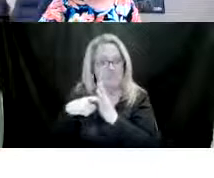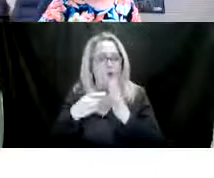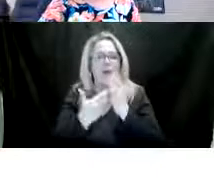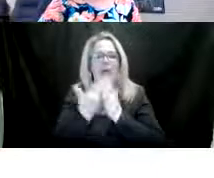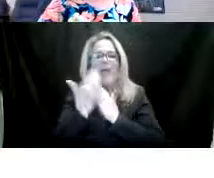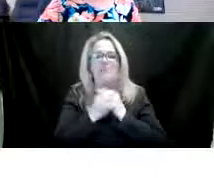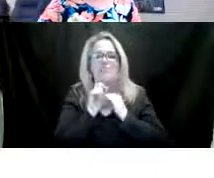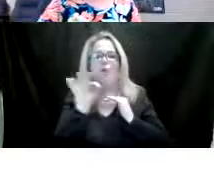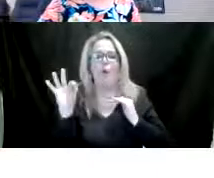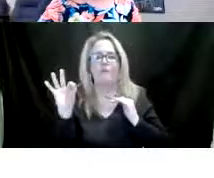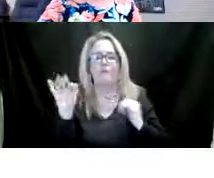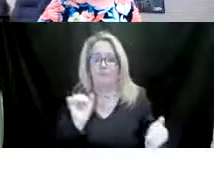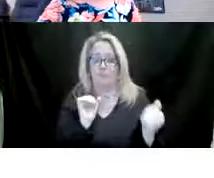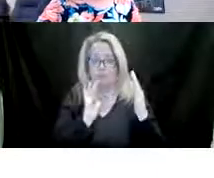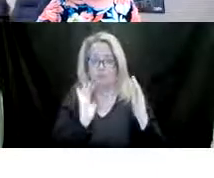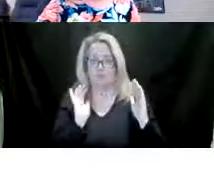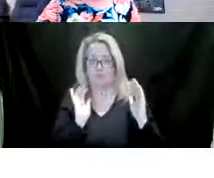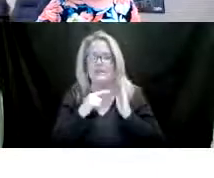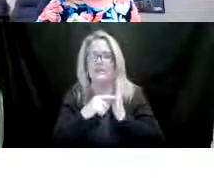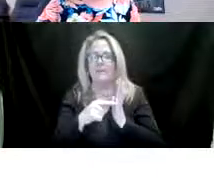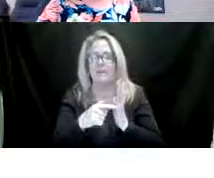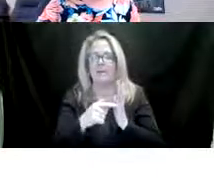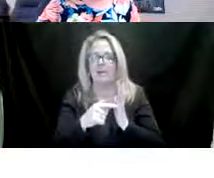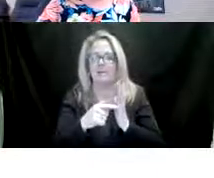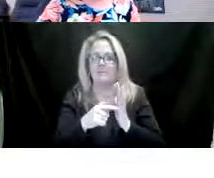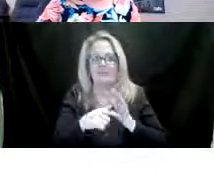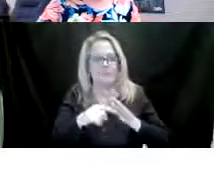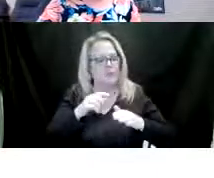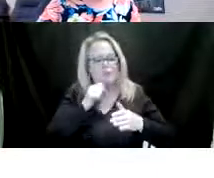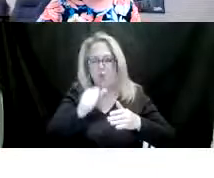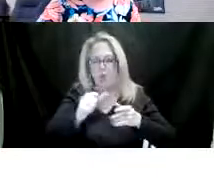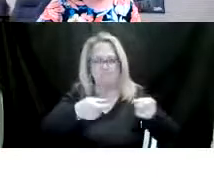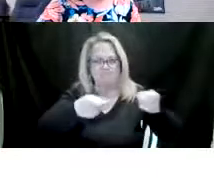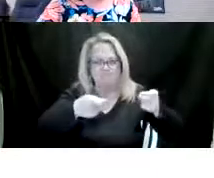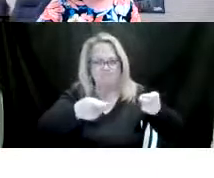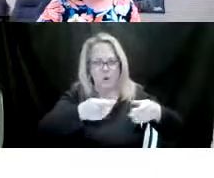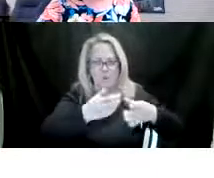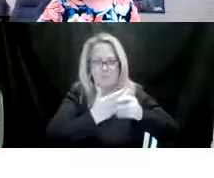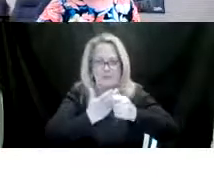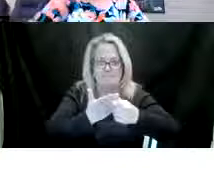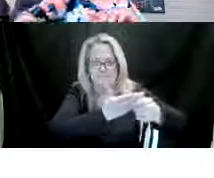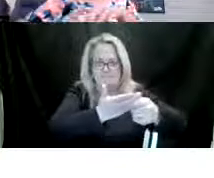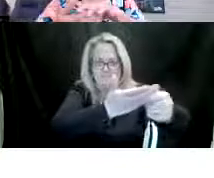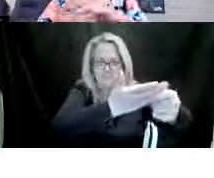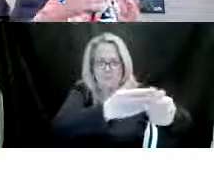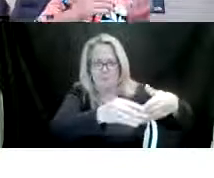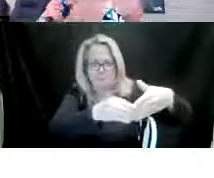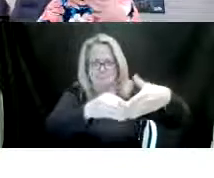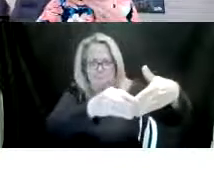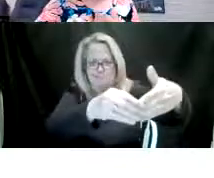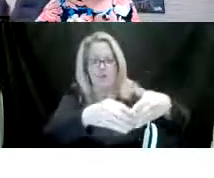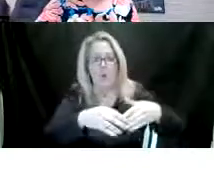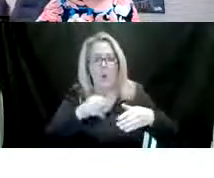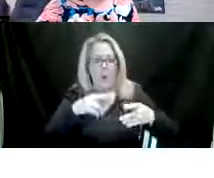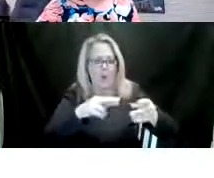approach. For example, refraining from controlling or guiding a child's hands, or manipulating their